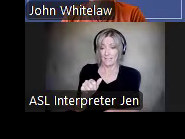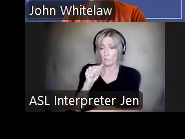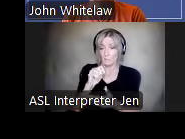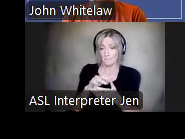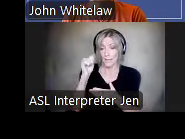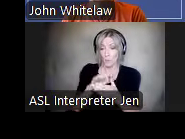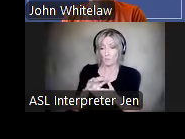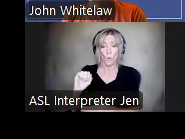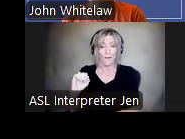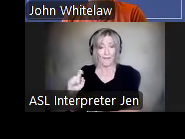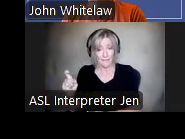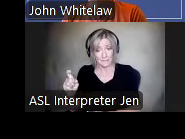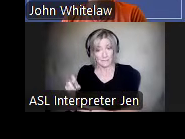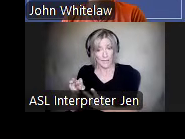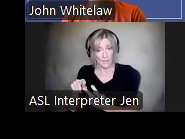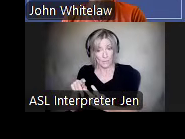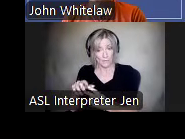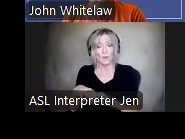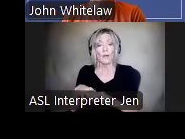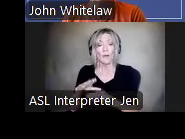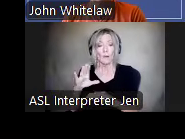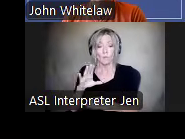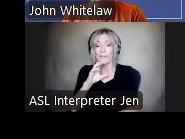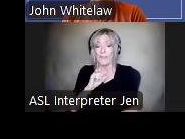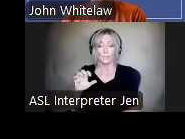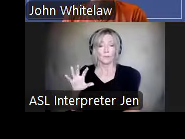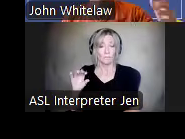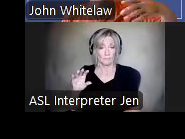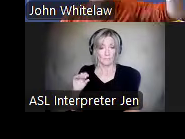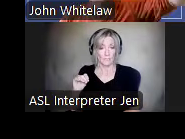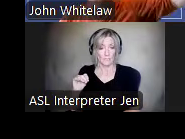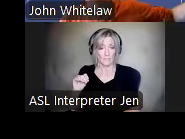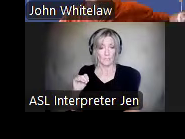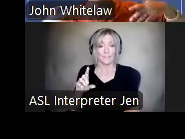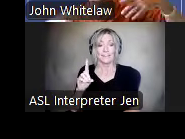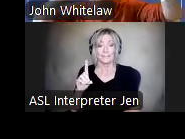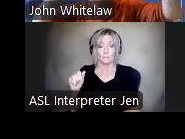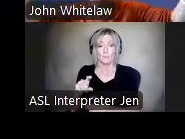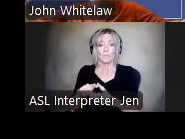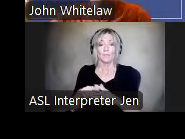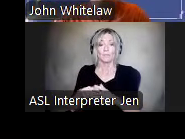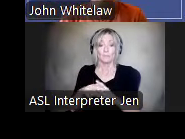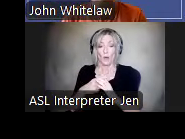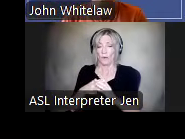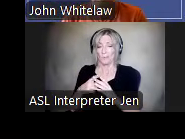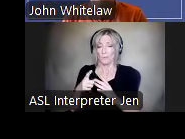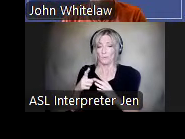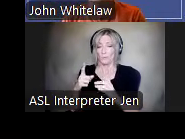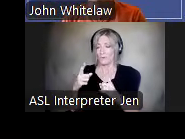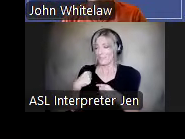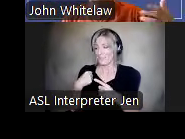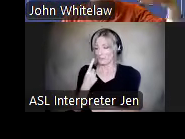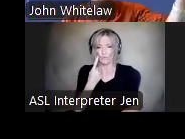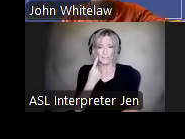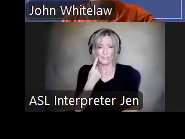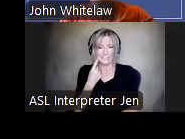ex-spouse over age 50, and the disability started within a certain amount of recent time of